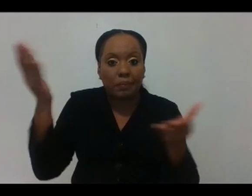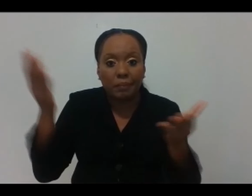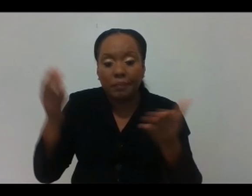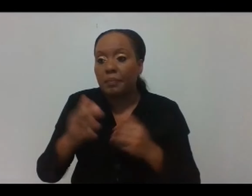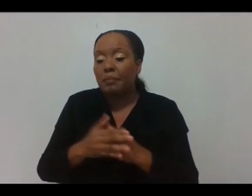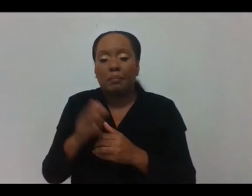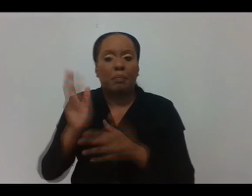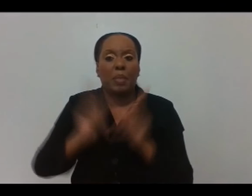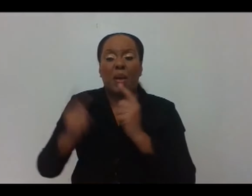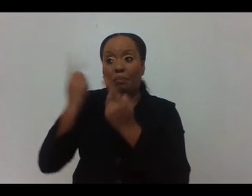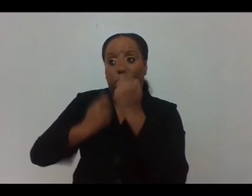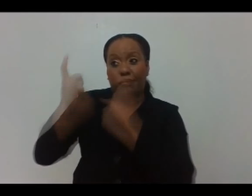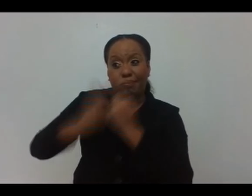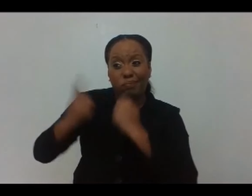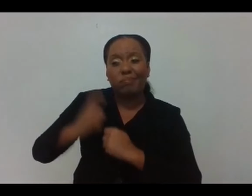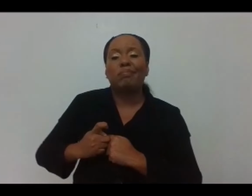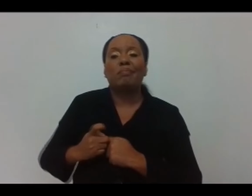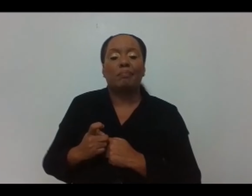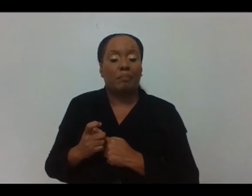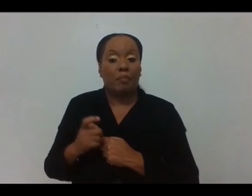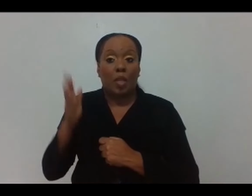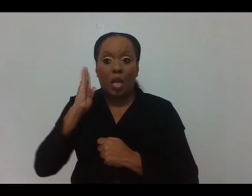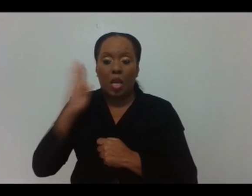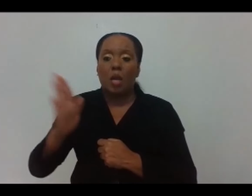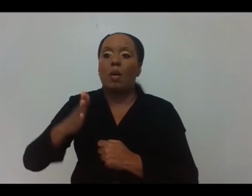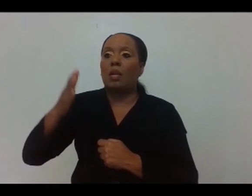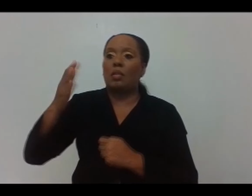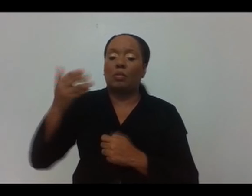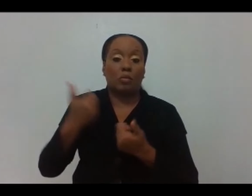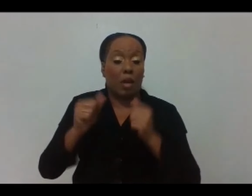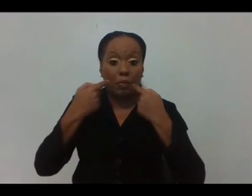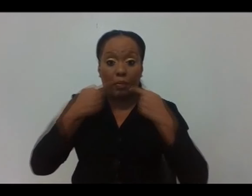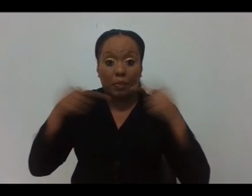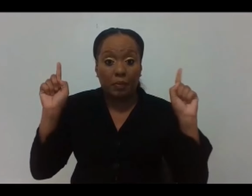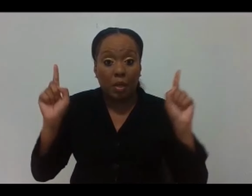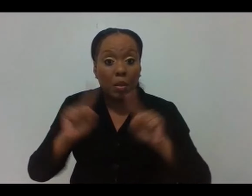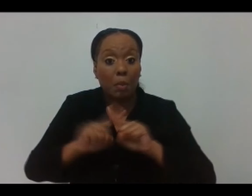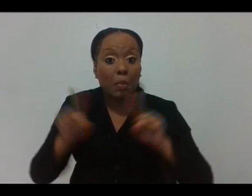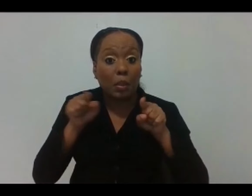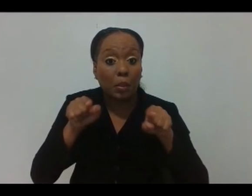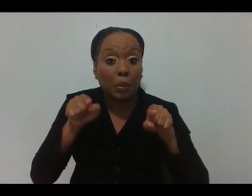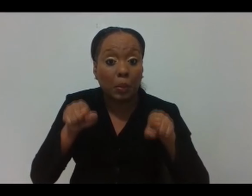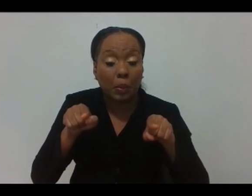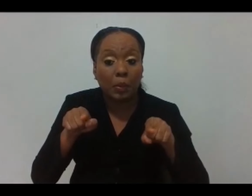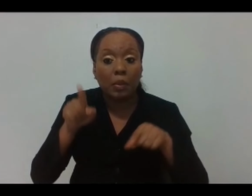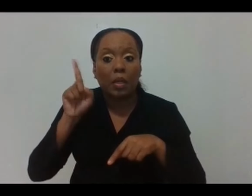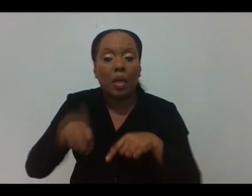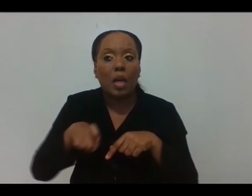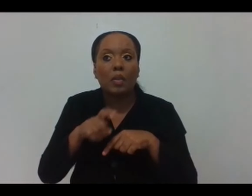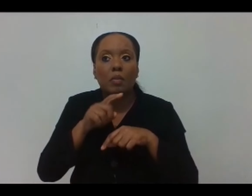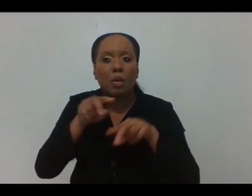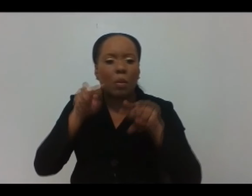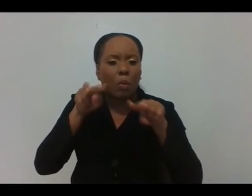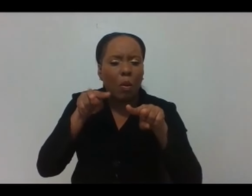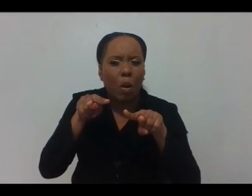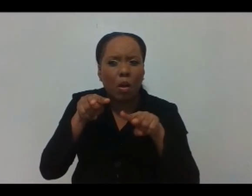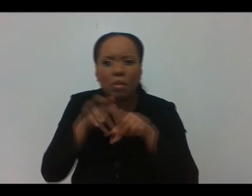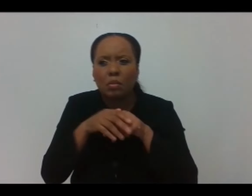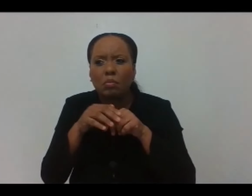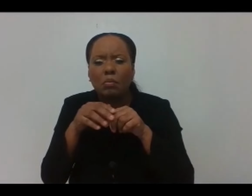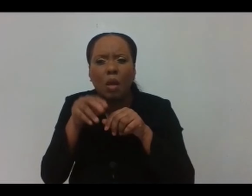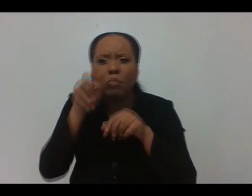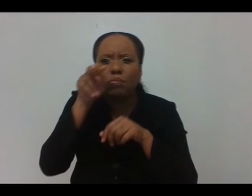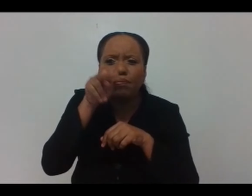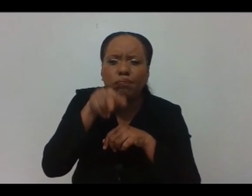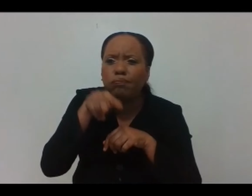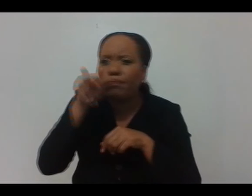those frequently asked questions. But this only works if you yourself tune in, plug in, and try to appraise